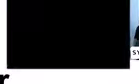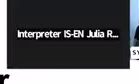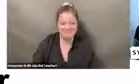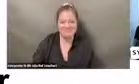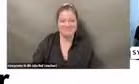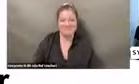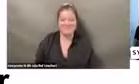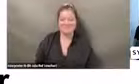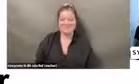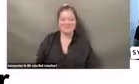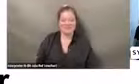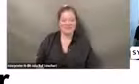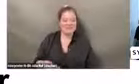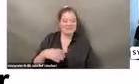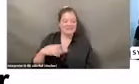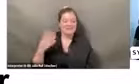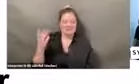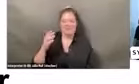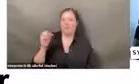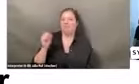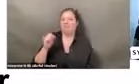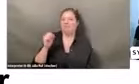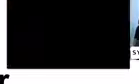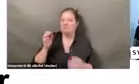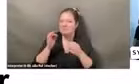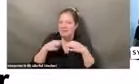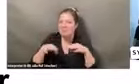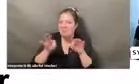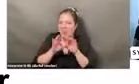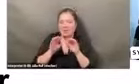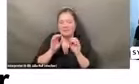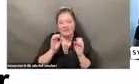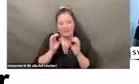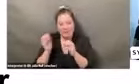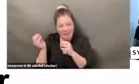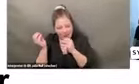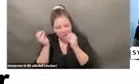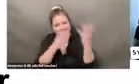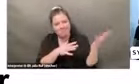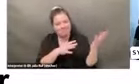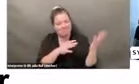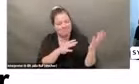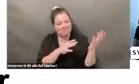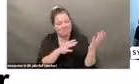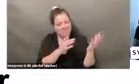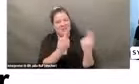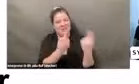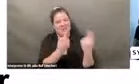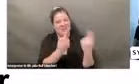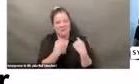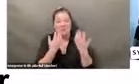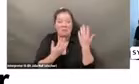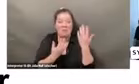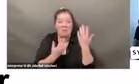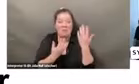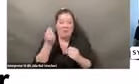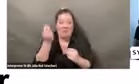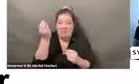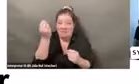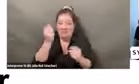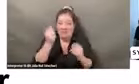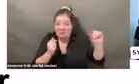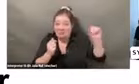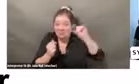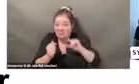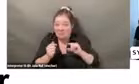the feedback. But maybe also compensation could do something. We did not discuss